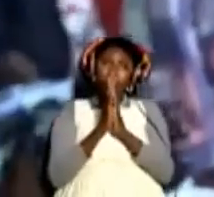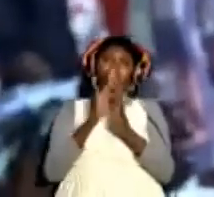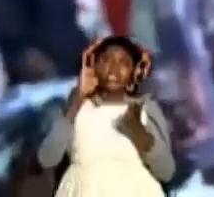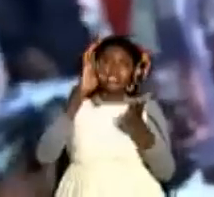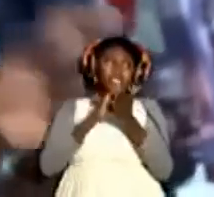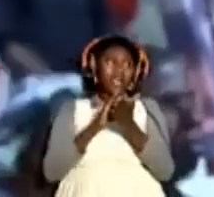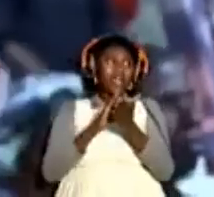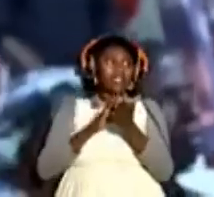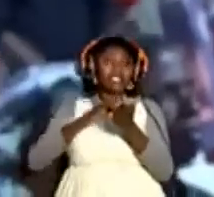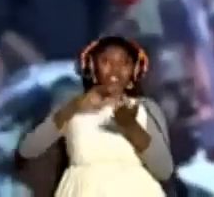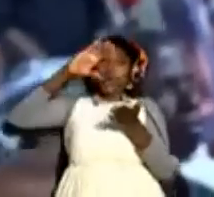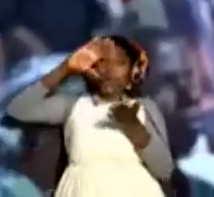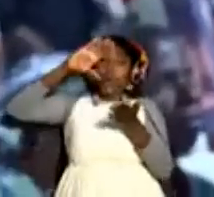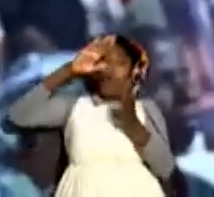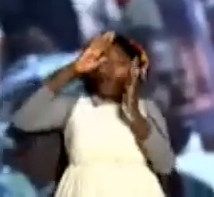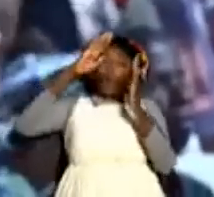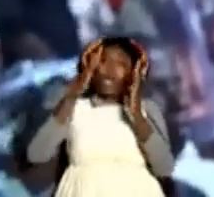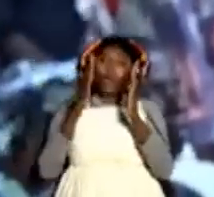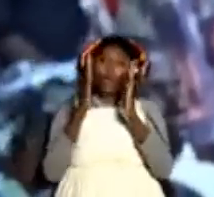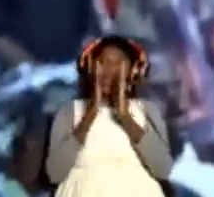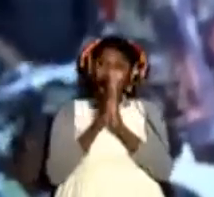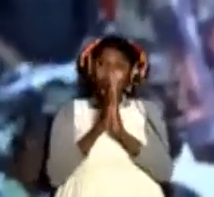that the choir began to pray.